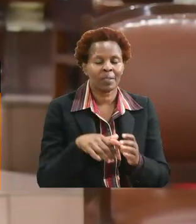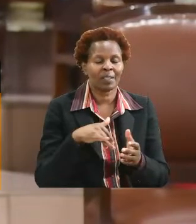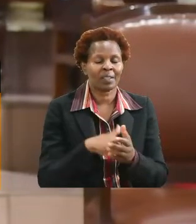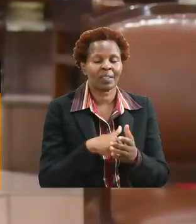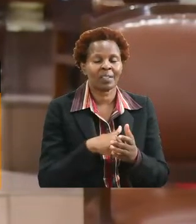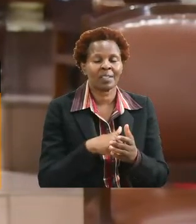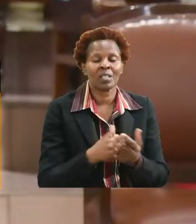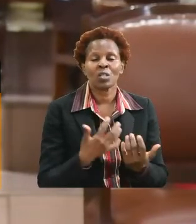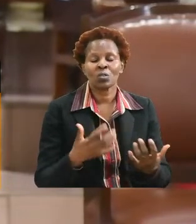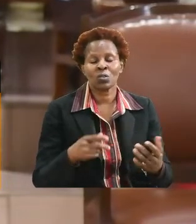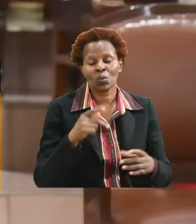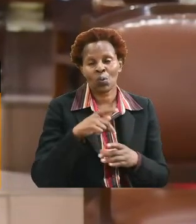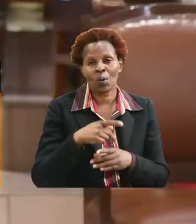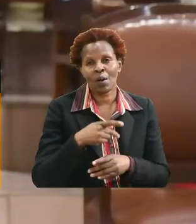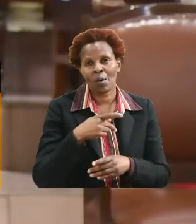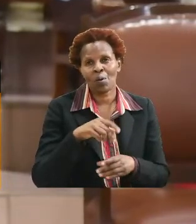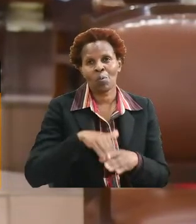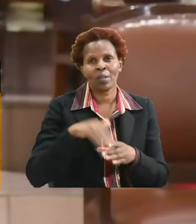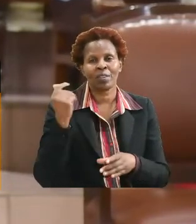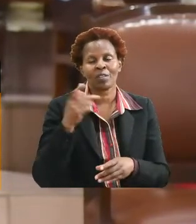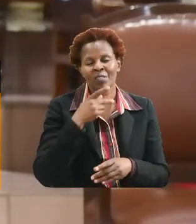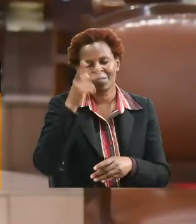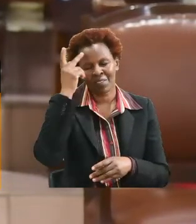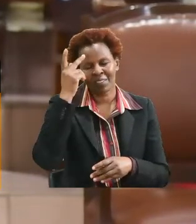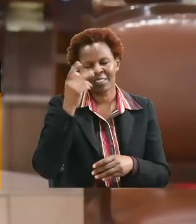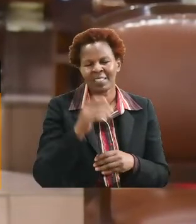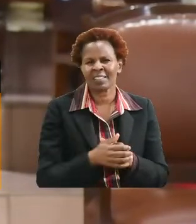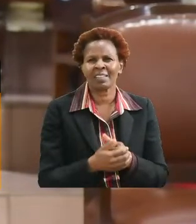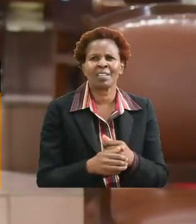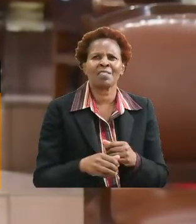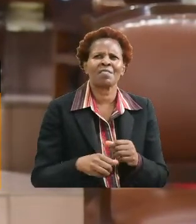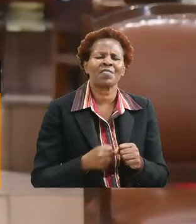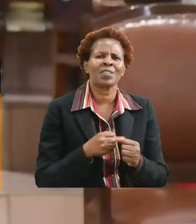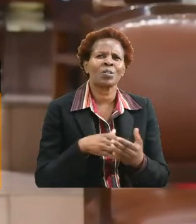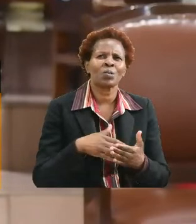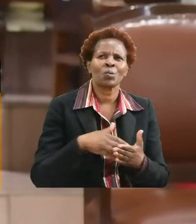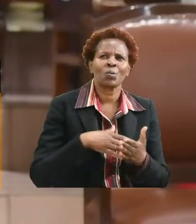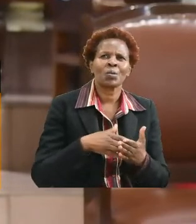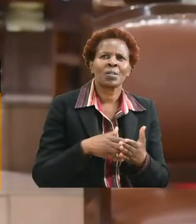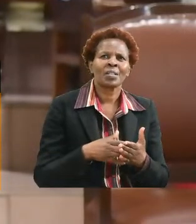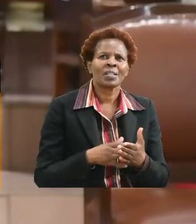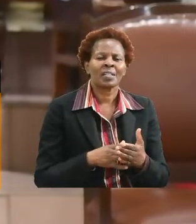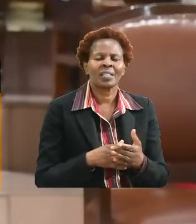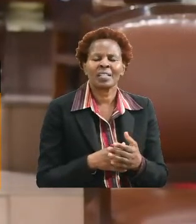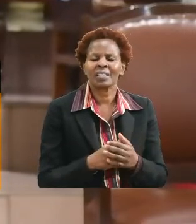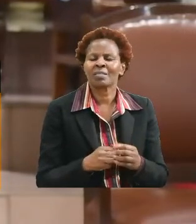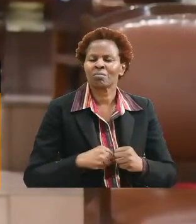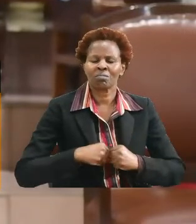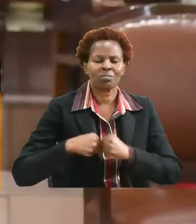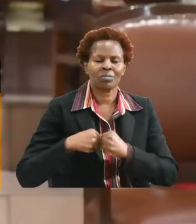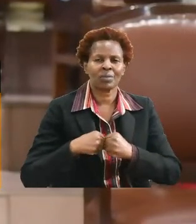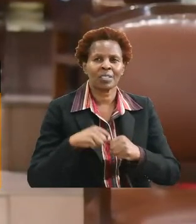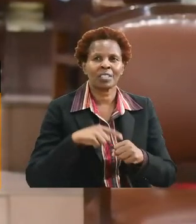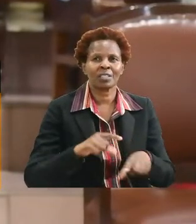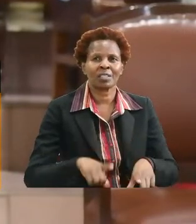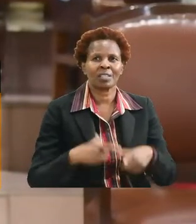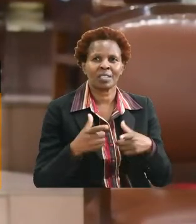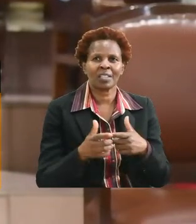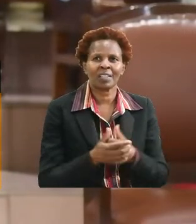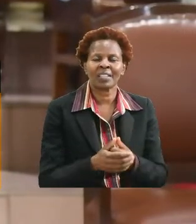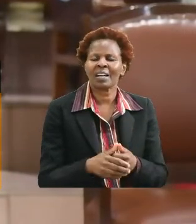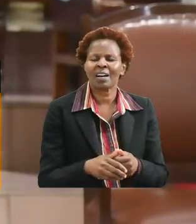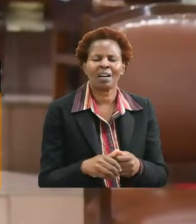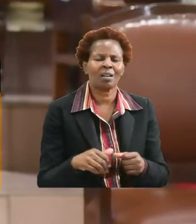orphans, they were vulnerable, very vulnerable to life challenges. They had nowhere to go. And it was a